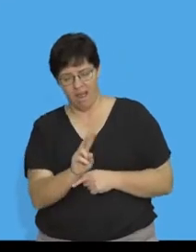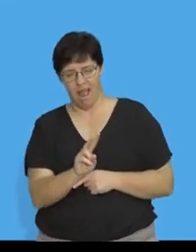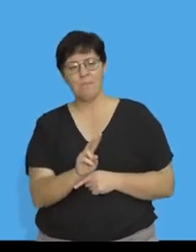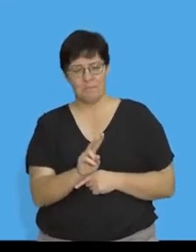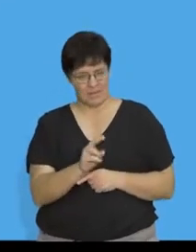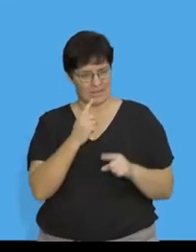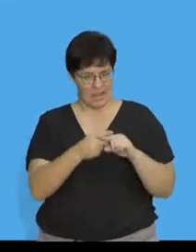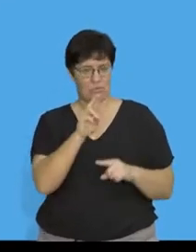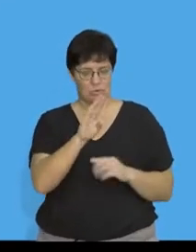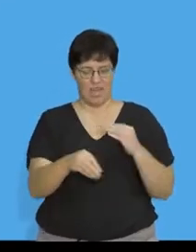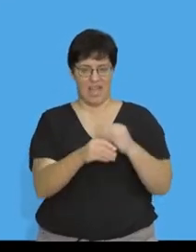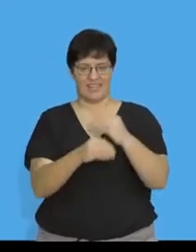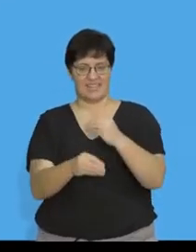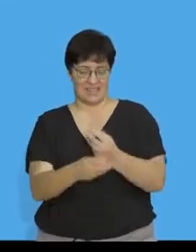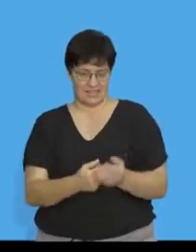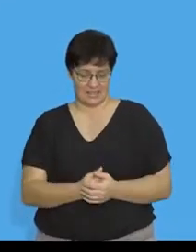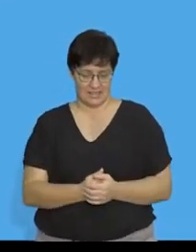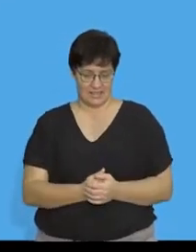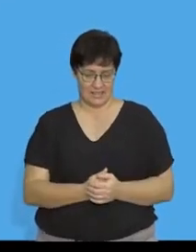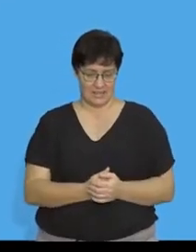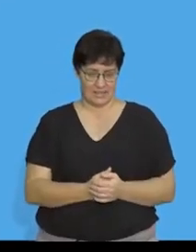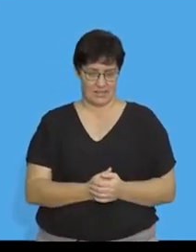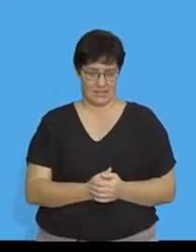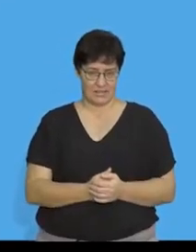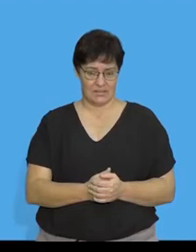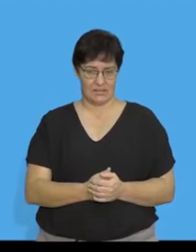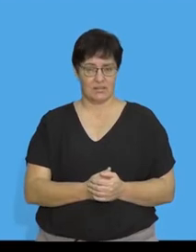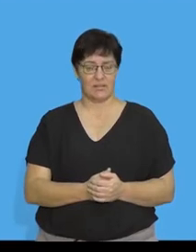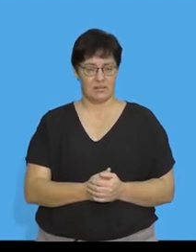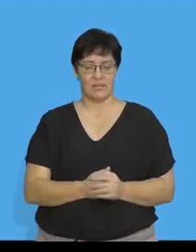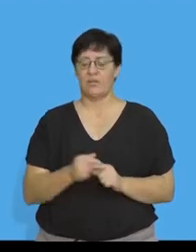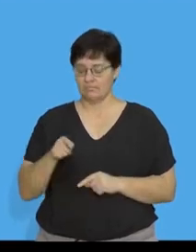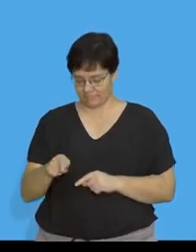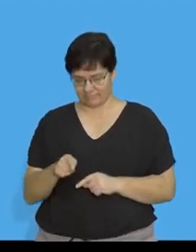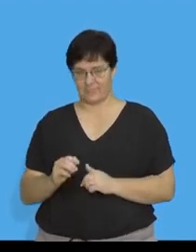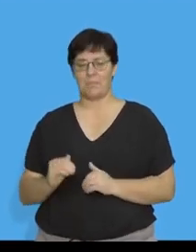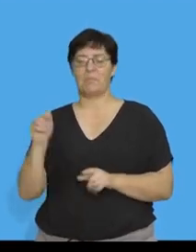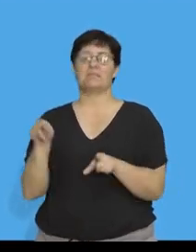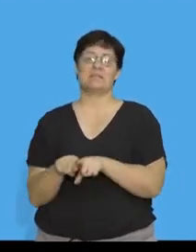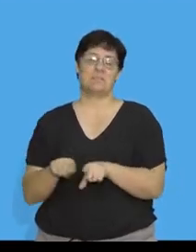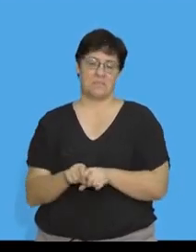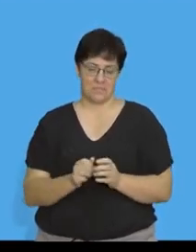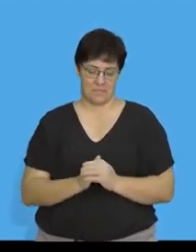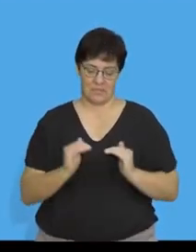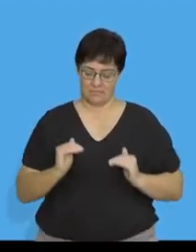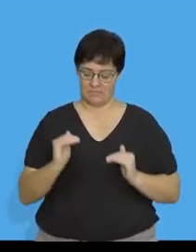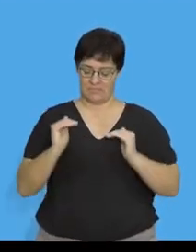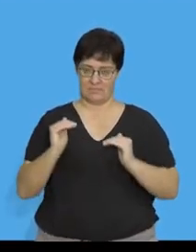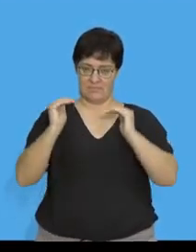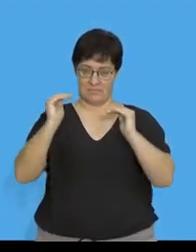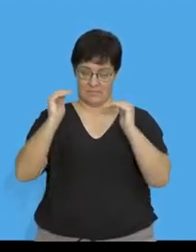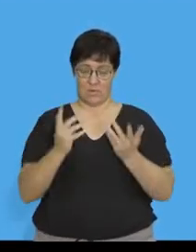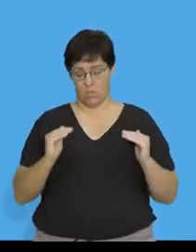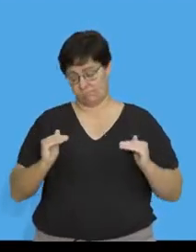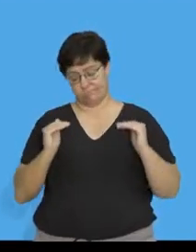200. So that is an increase of twice the amount. As I divided the one by